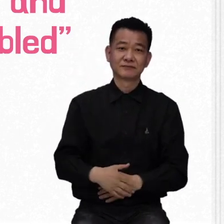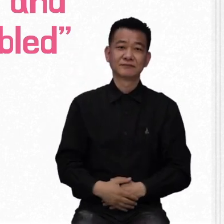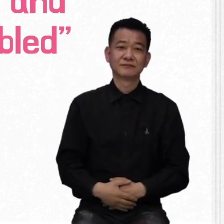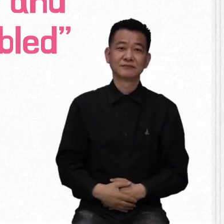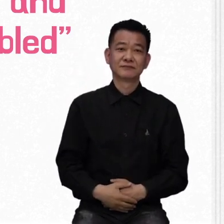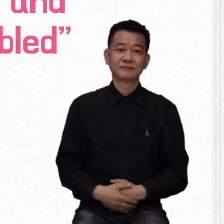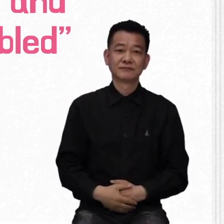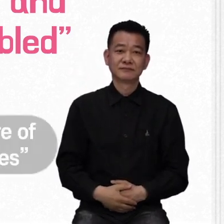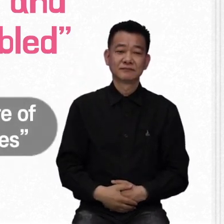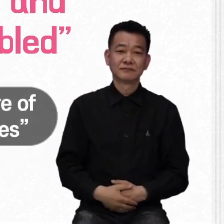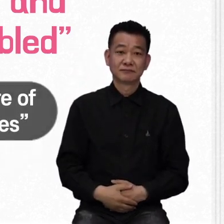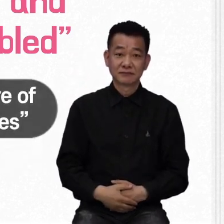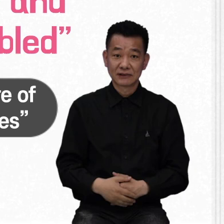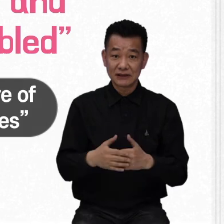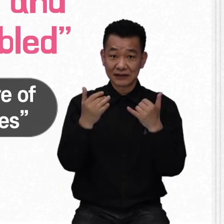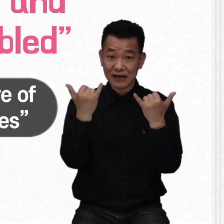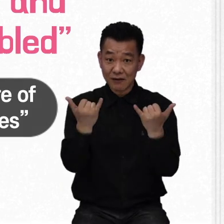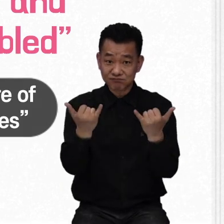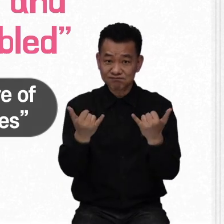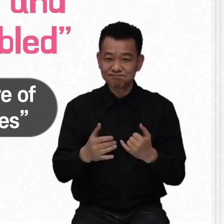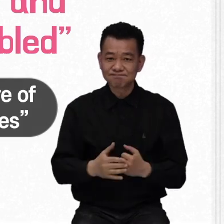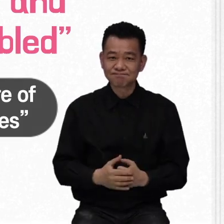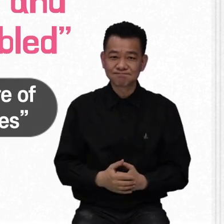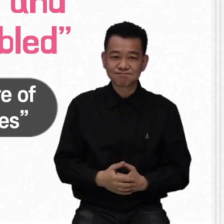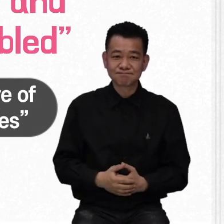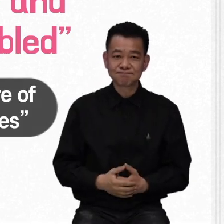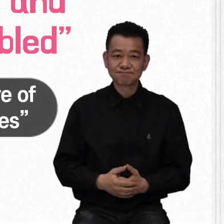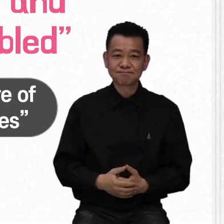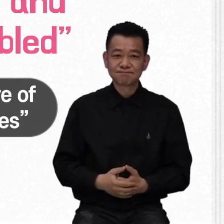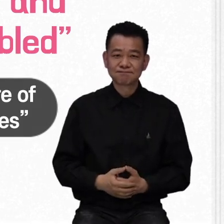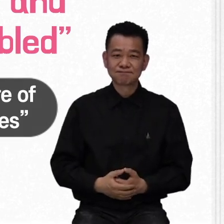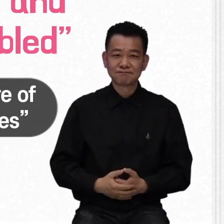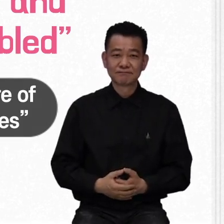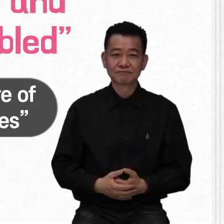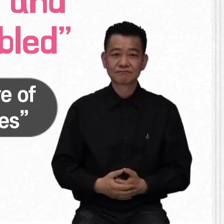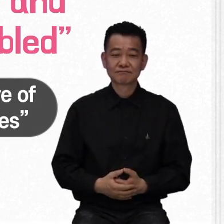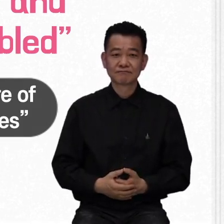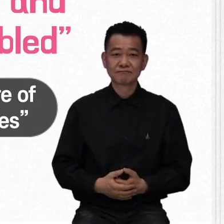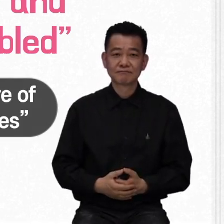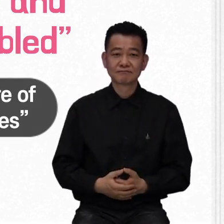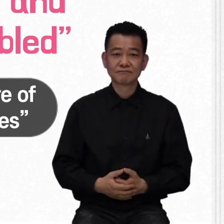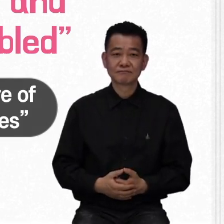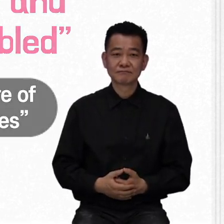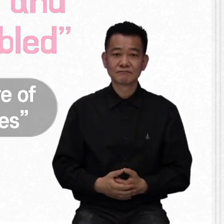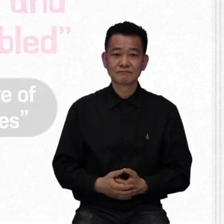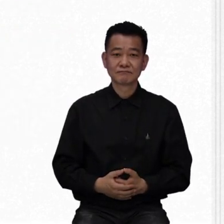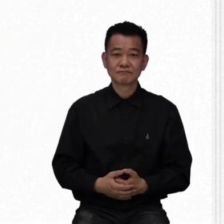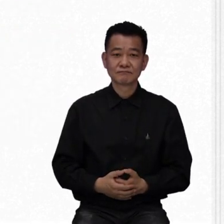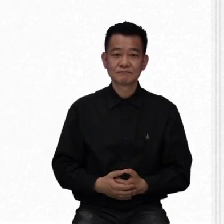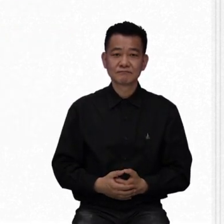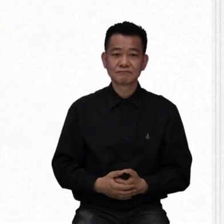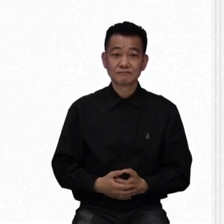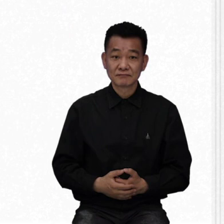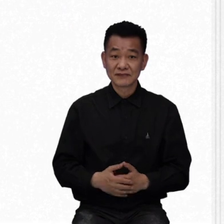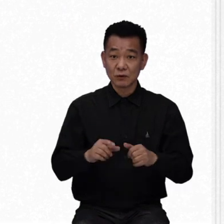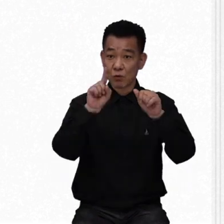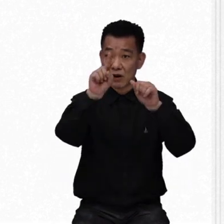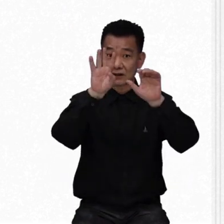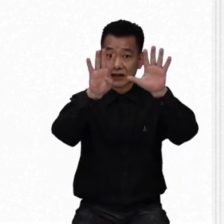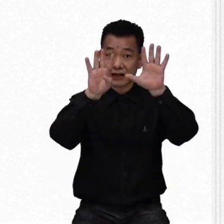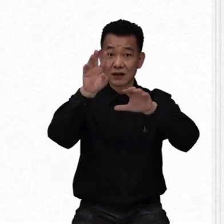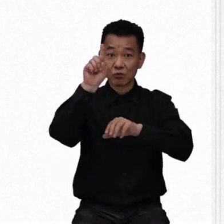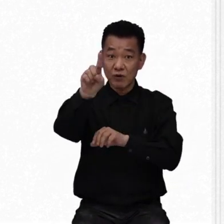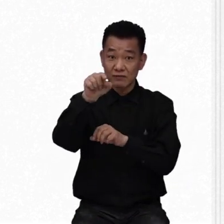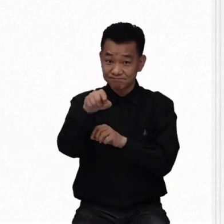disabilities. It is currently known as the Act on Welfare of Persons with Disabilities. From